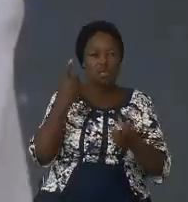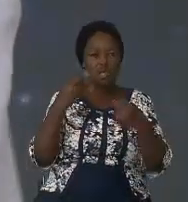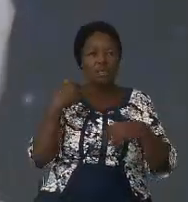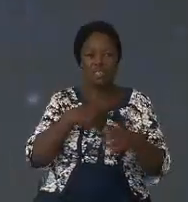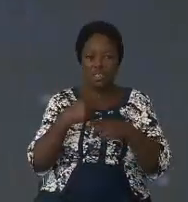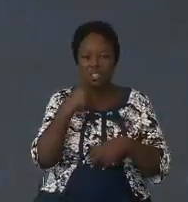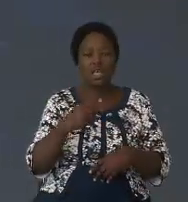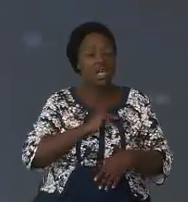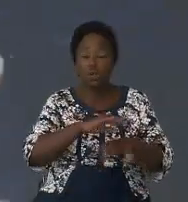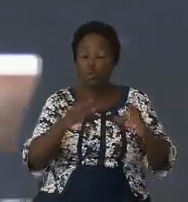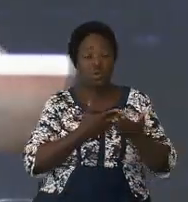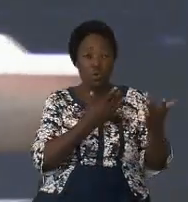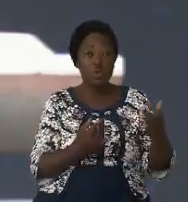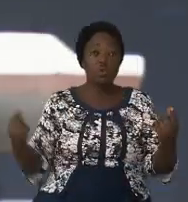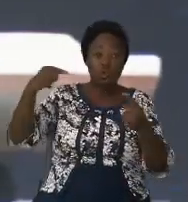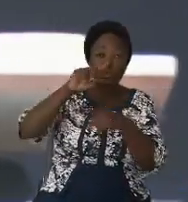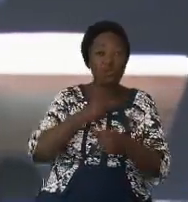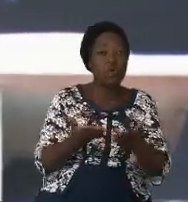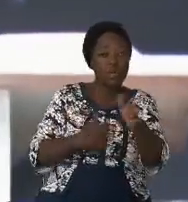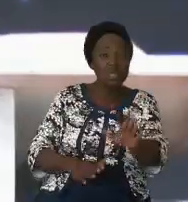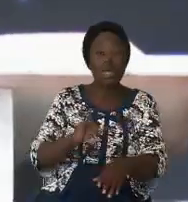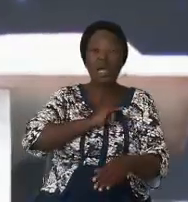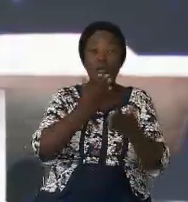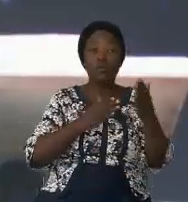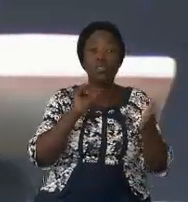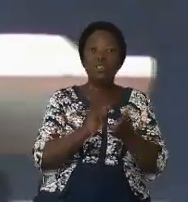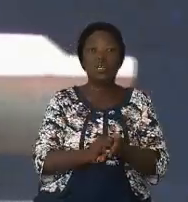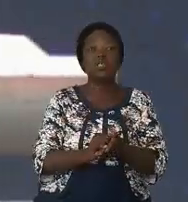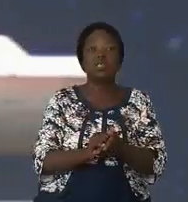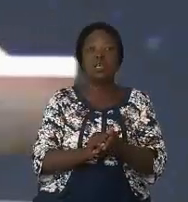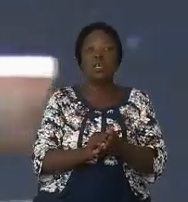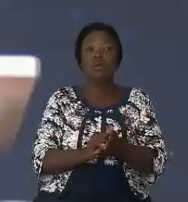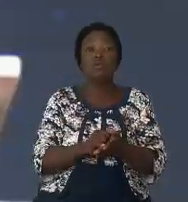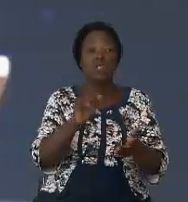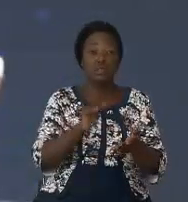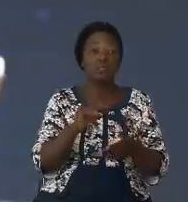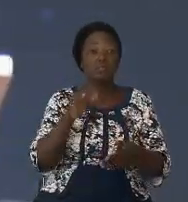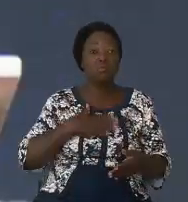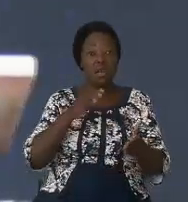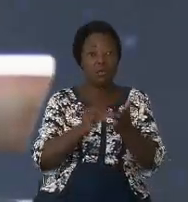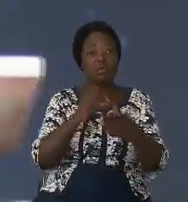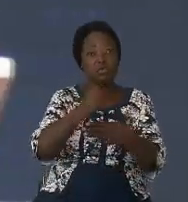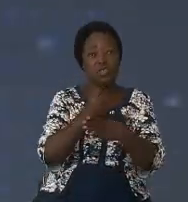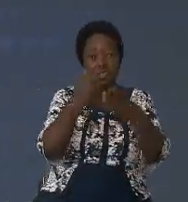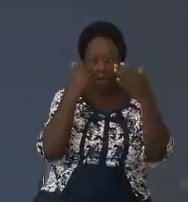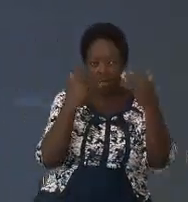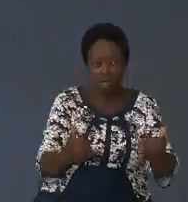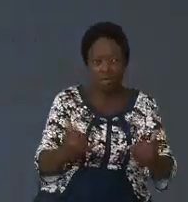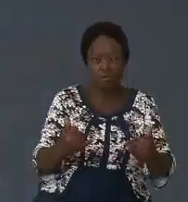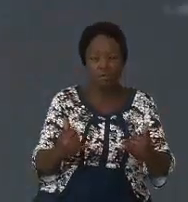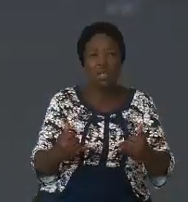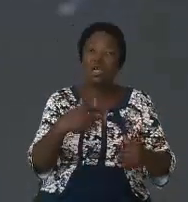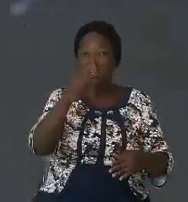came and said, I don't want to wait till you are dead. I want it now. The father must have pleaded